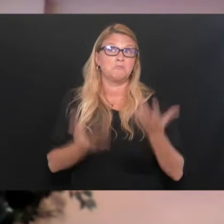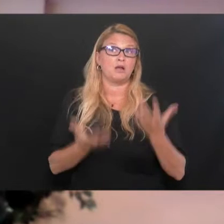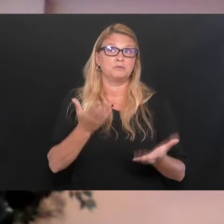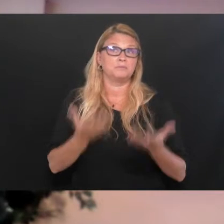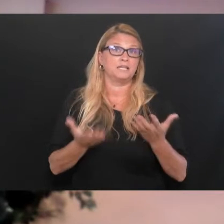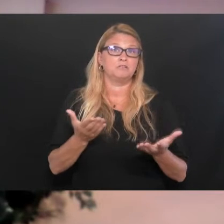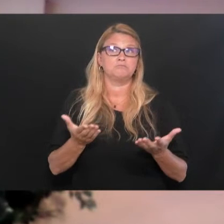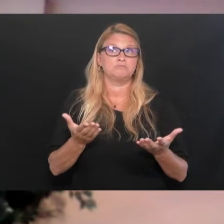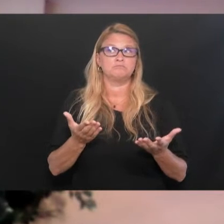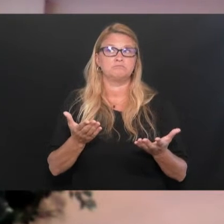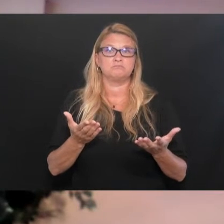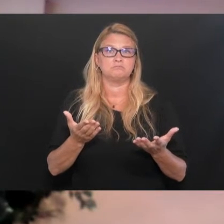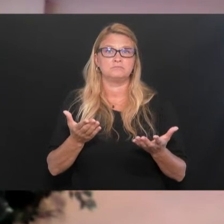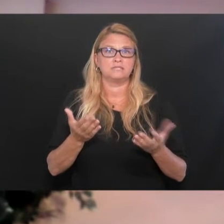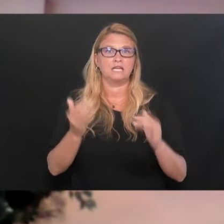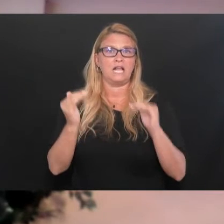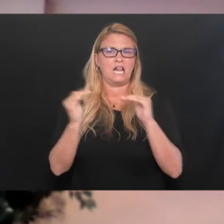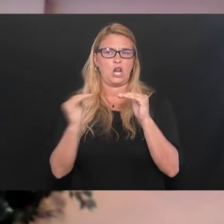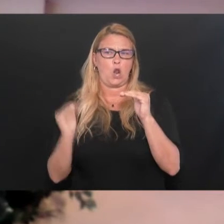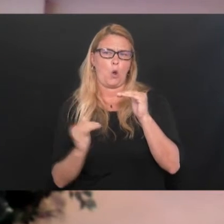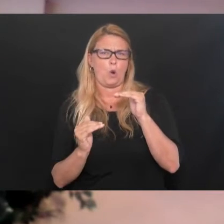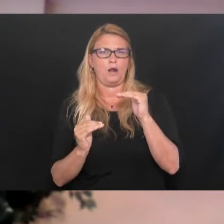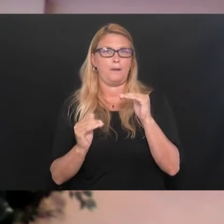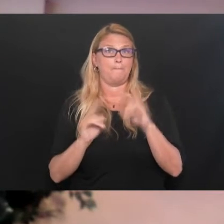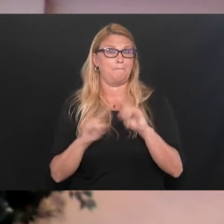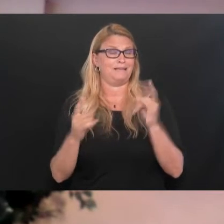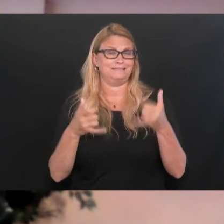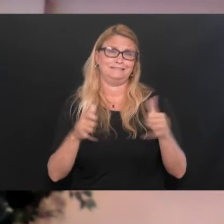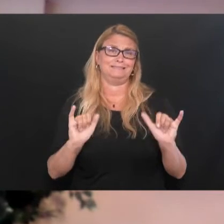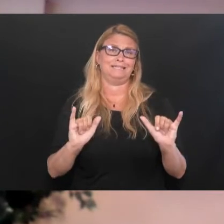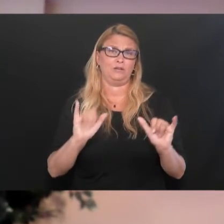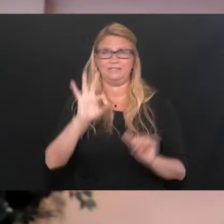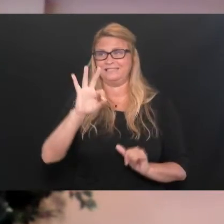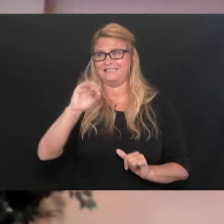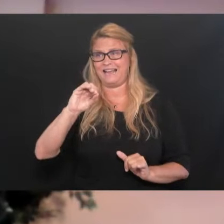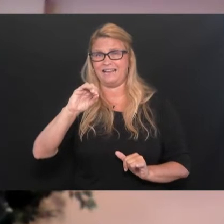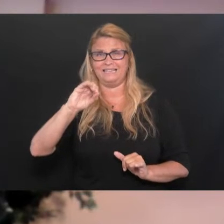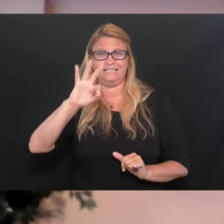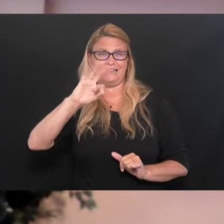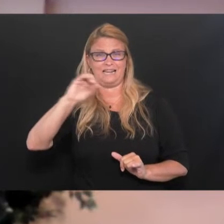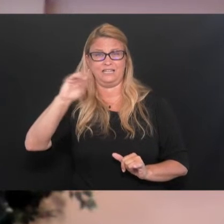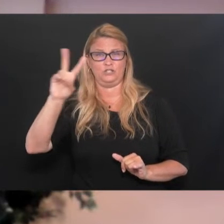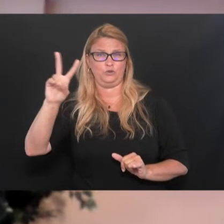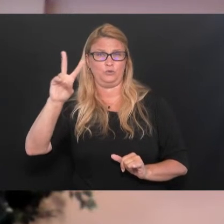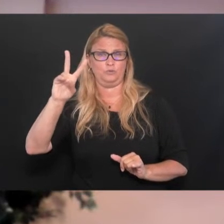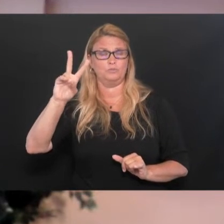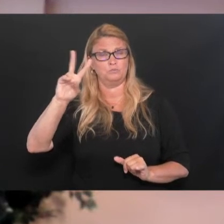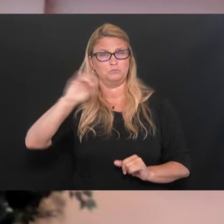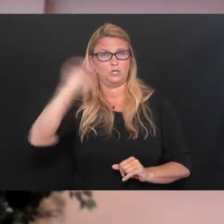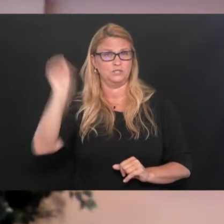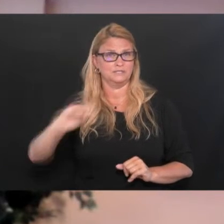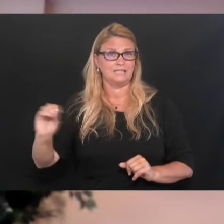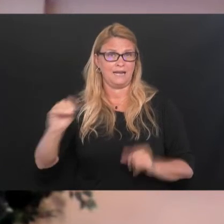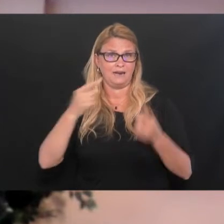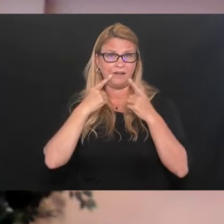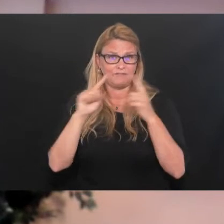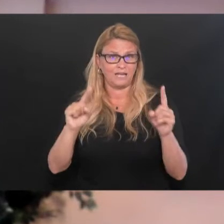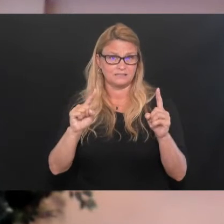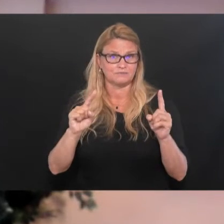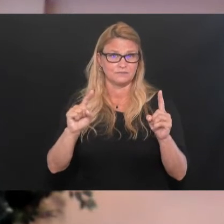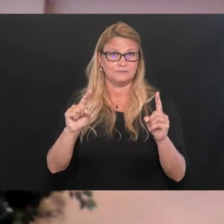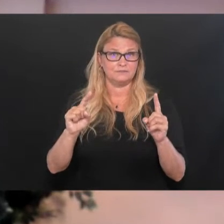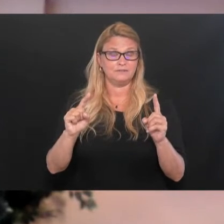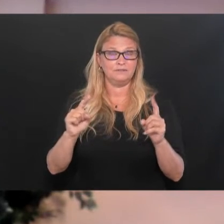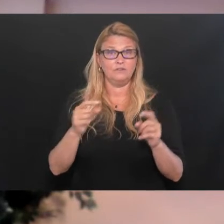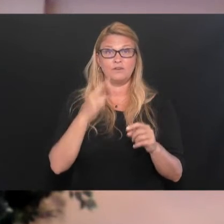just a tad bit lower, but still certainly in the 92% or higher range to prevent any